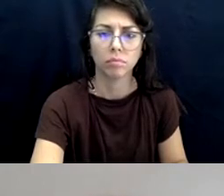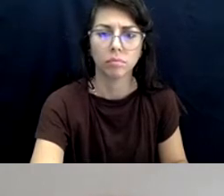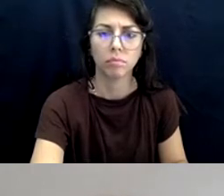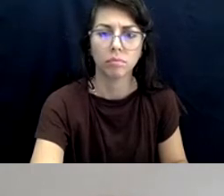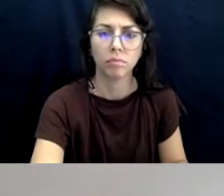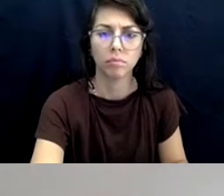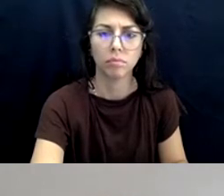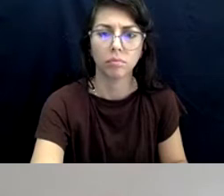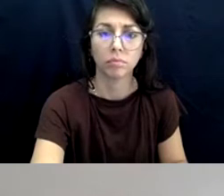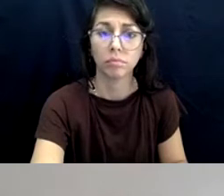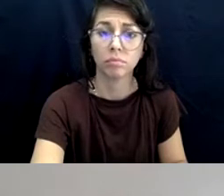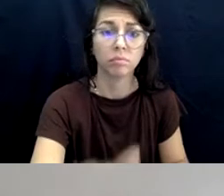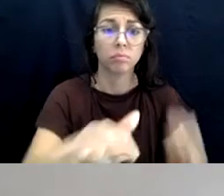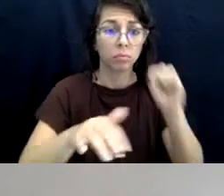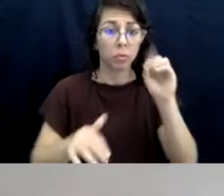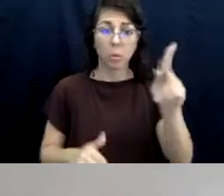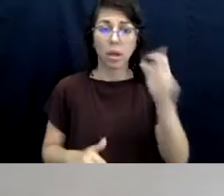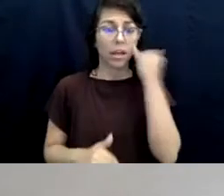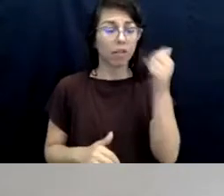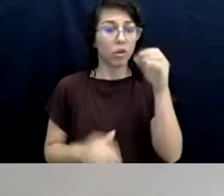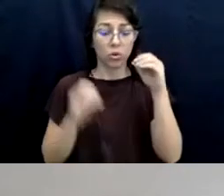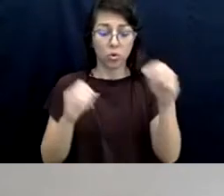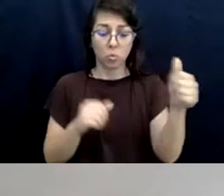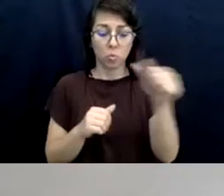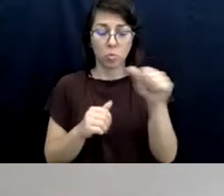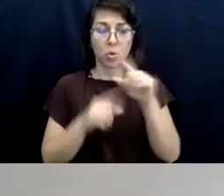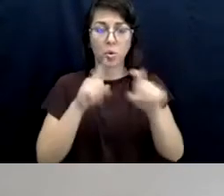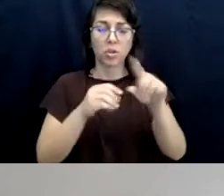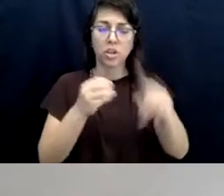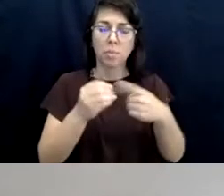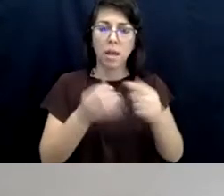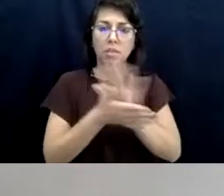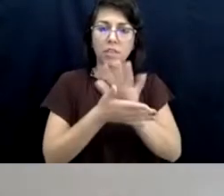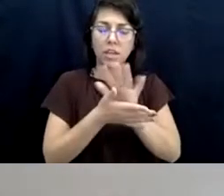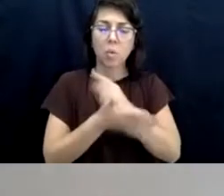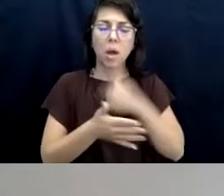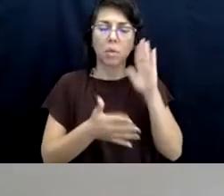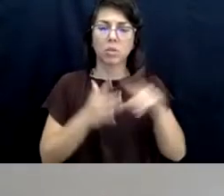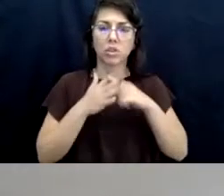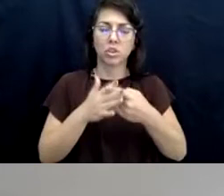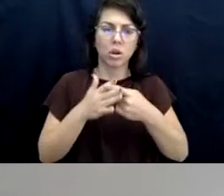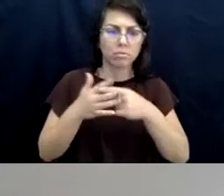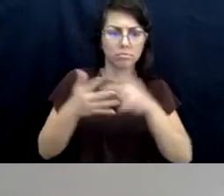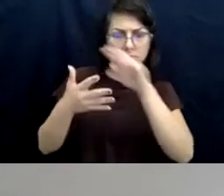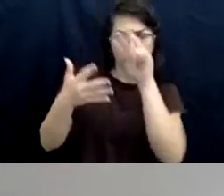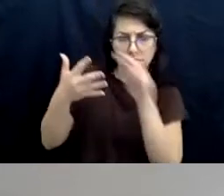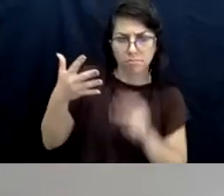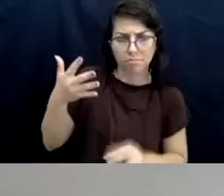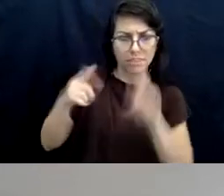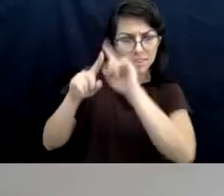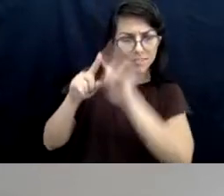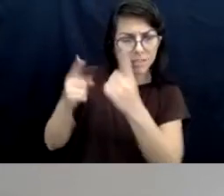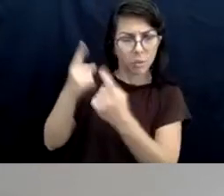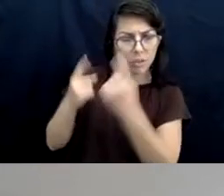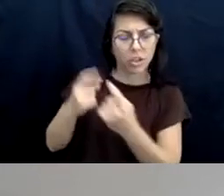Okay, so if there are no other questions about the video, I will start going through the questions. So